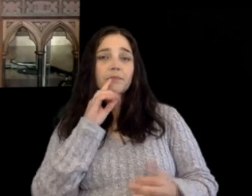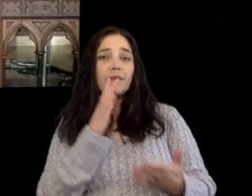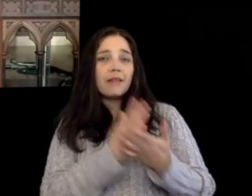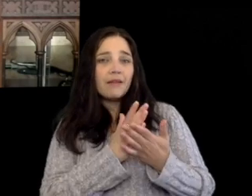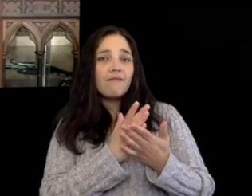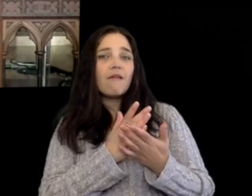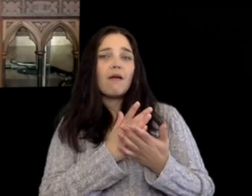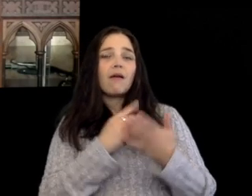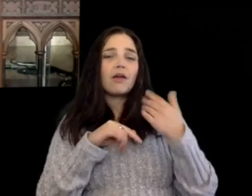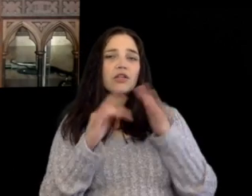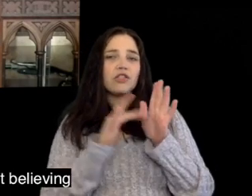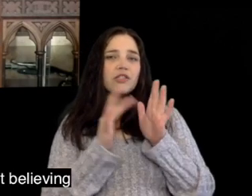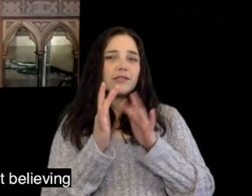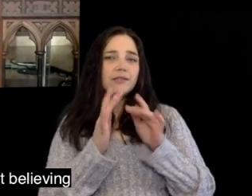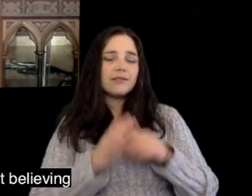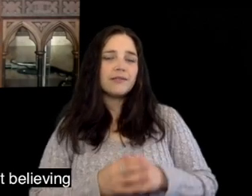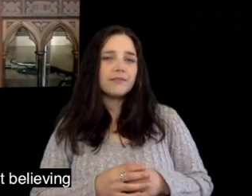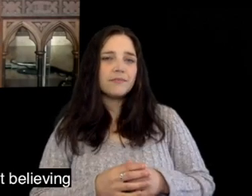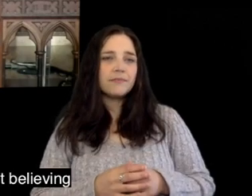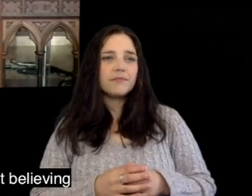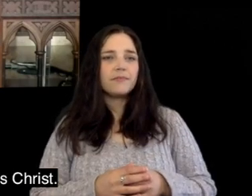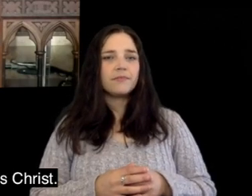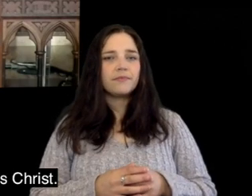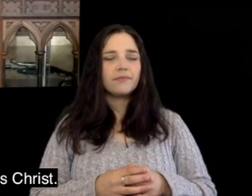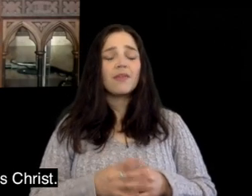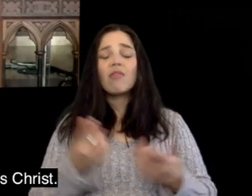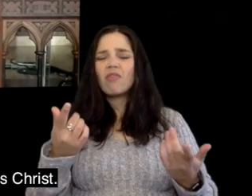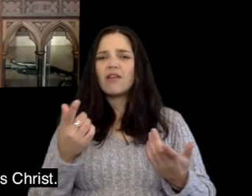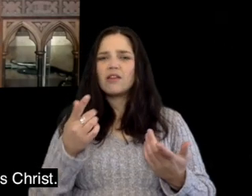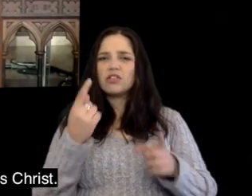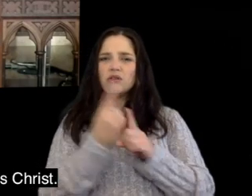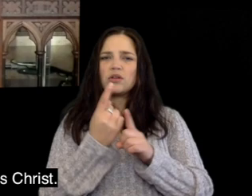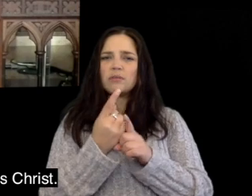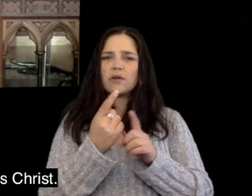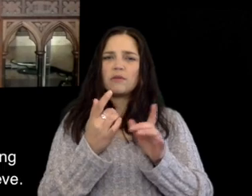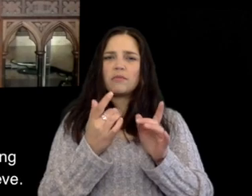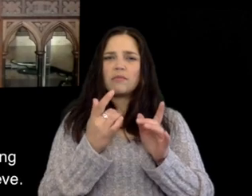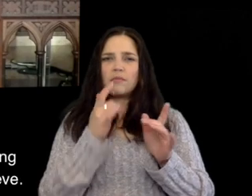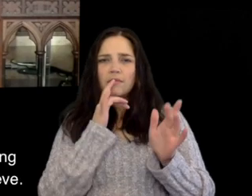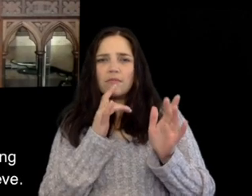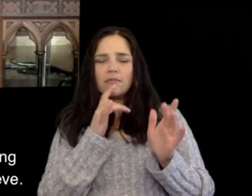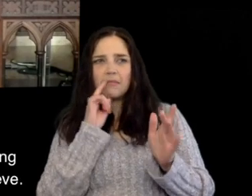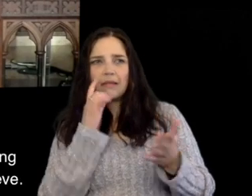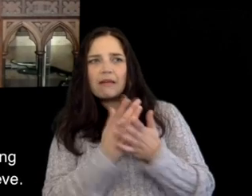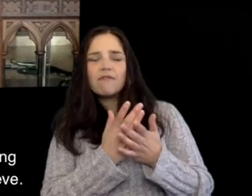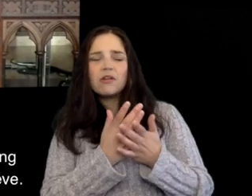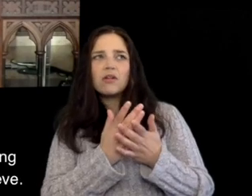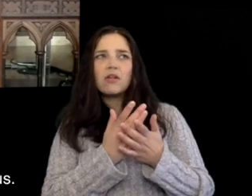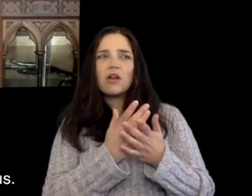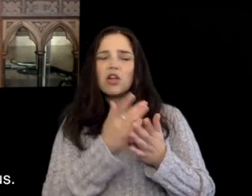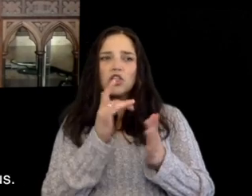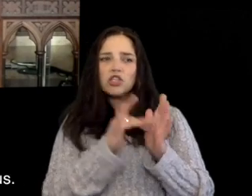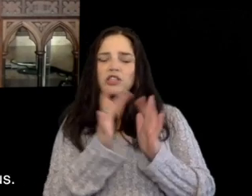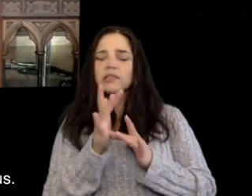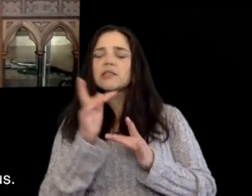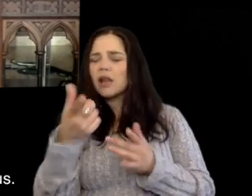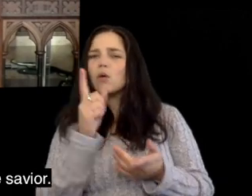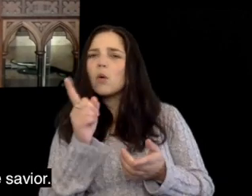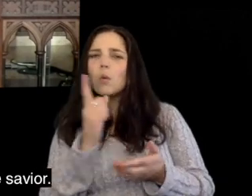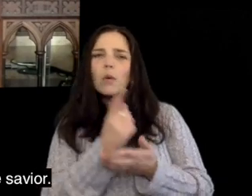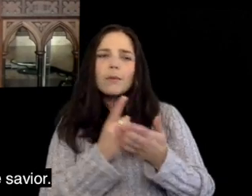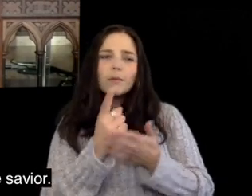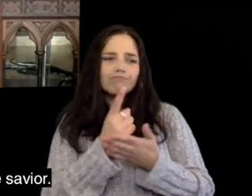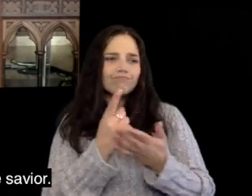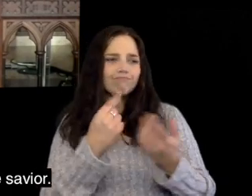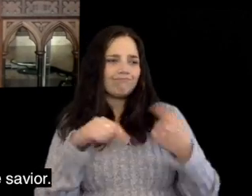Believers in Jesus. And there he's talking about believing in the glorious Lord Jesus Christ. And that's something about what we believe.